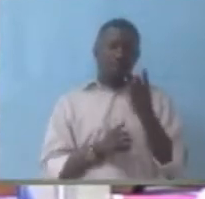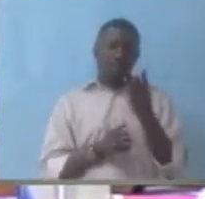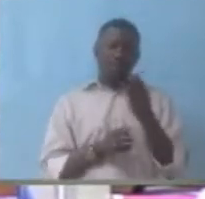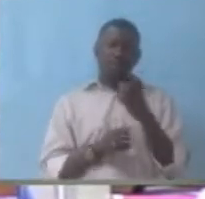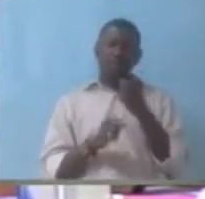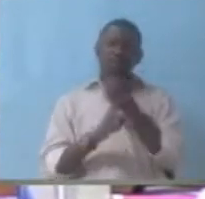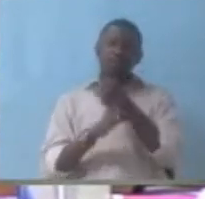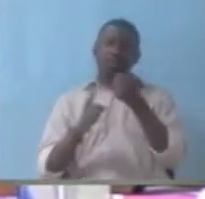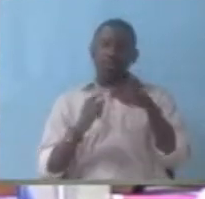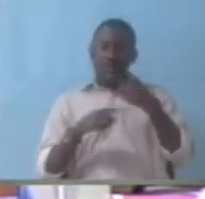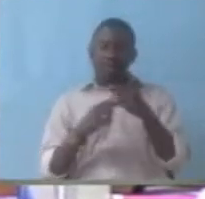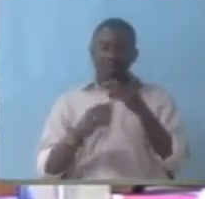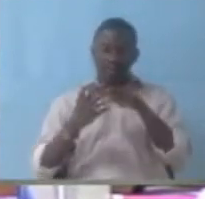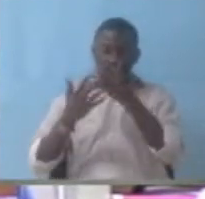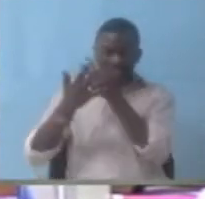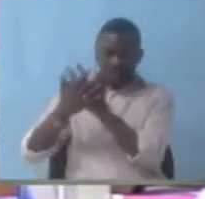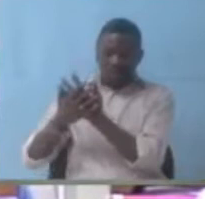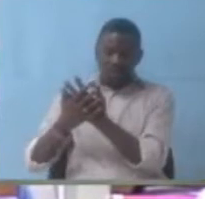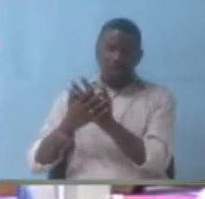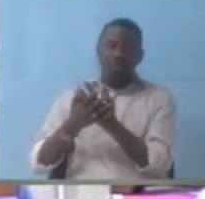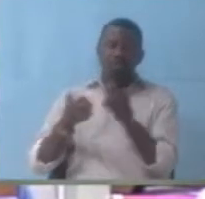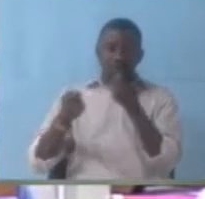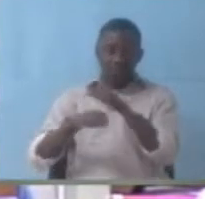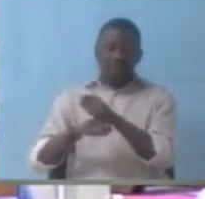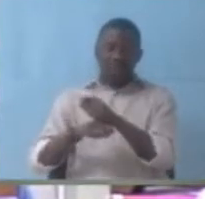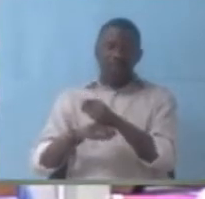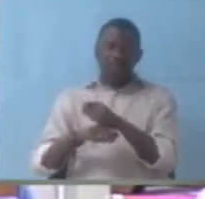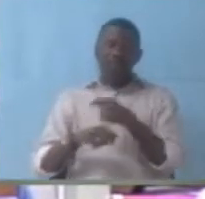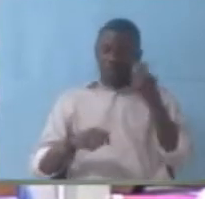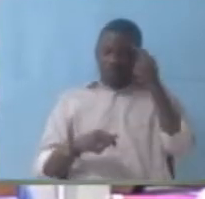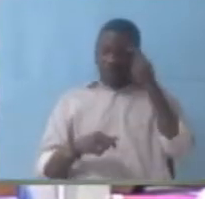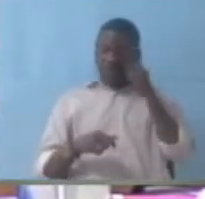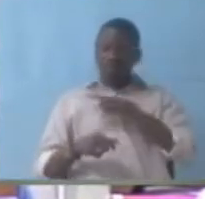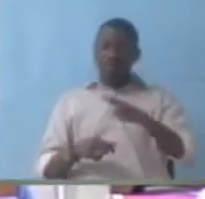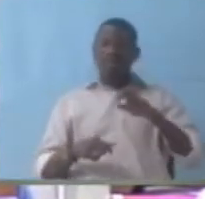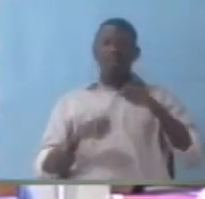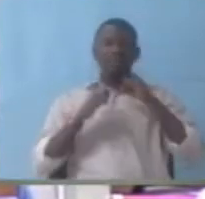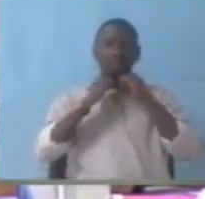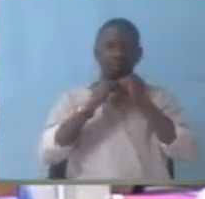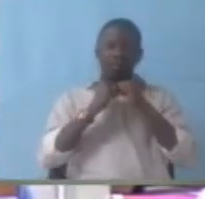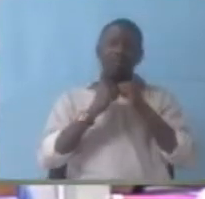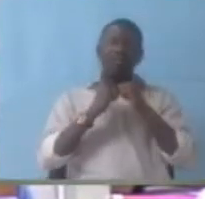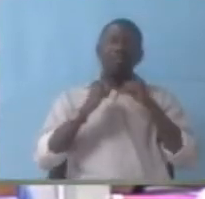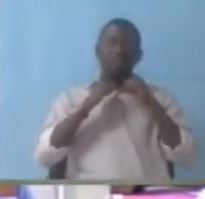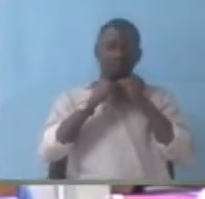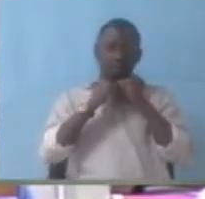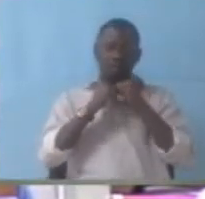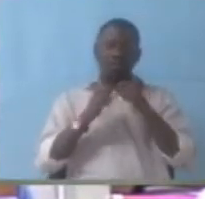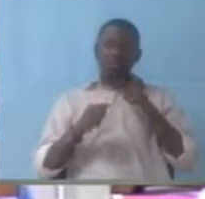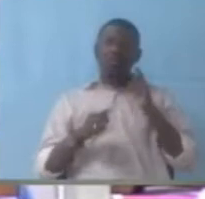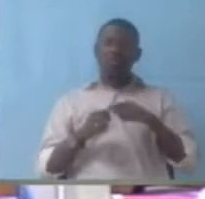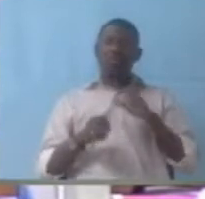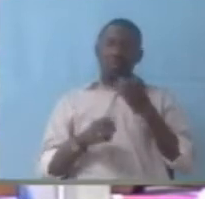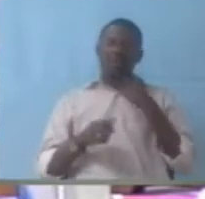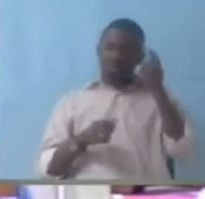also determined by the vice chairman, including even as to confinement, maintenance, discipline, and punishment for